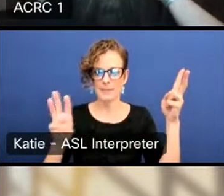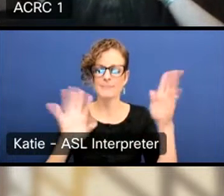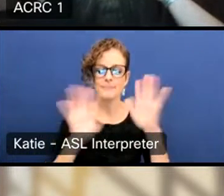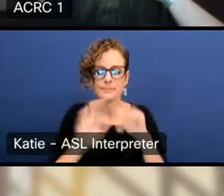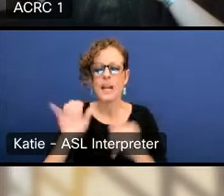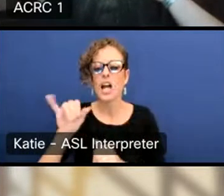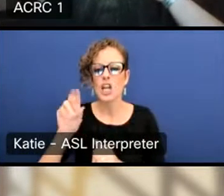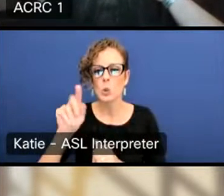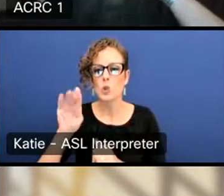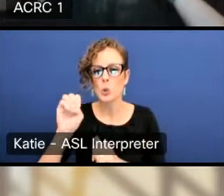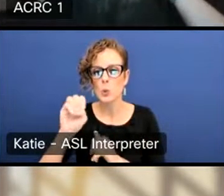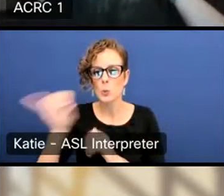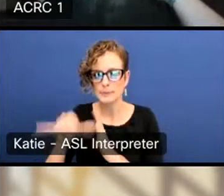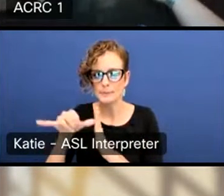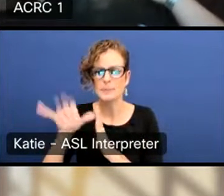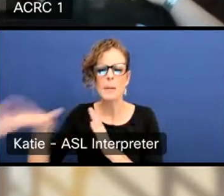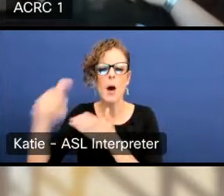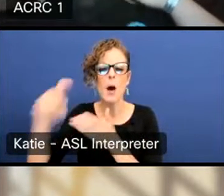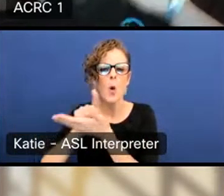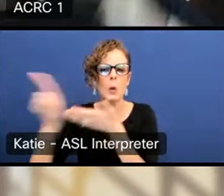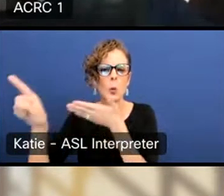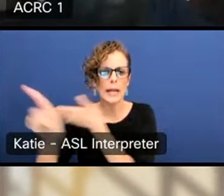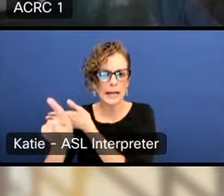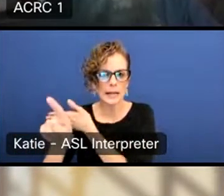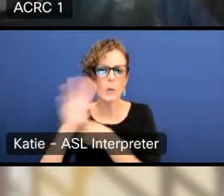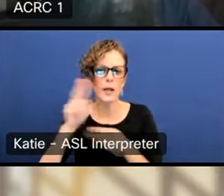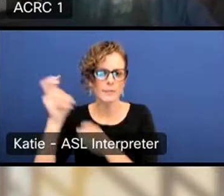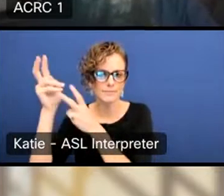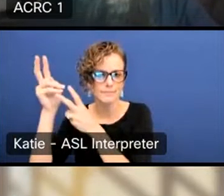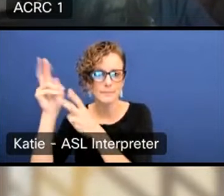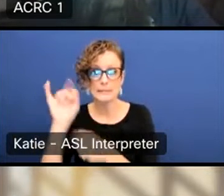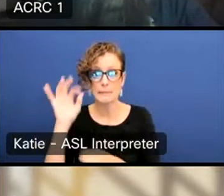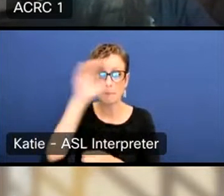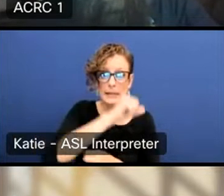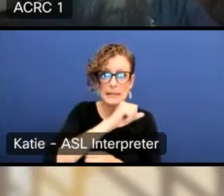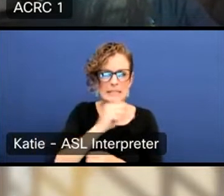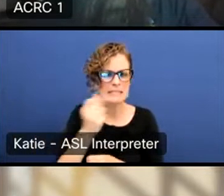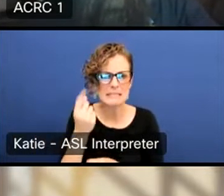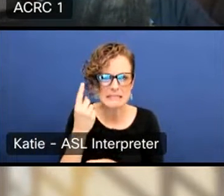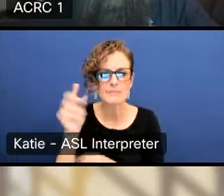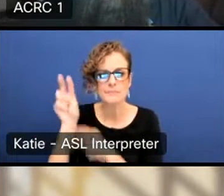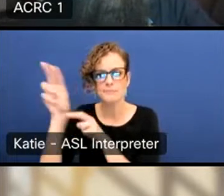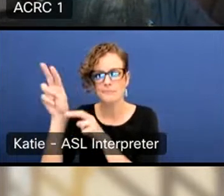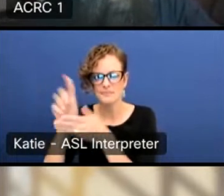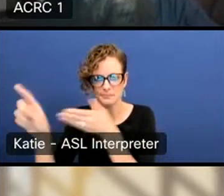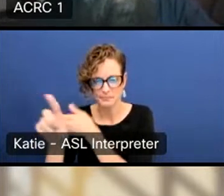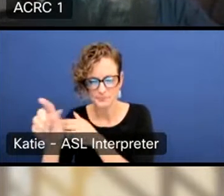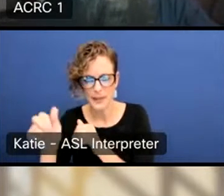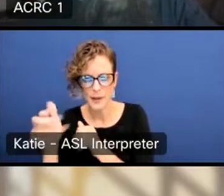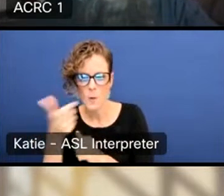in about a week, so you can find out additional information. As usual, we will introduce some of